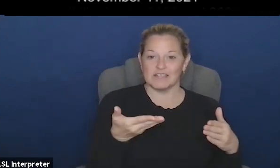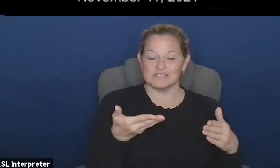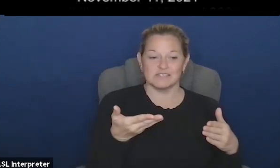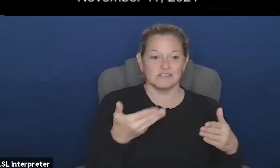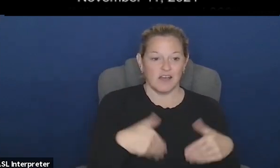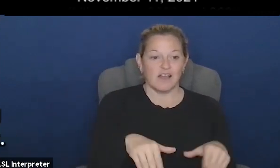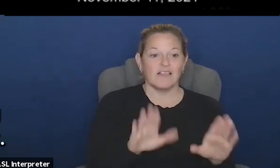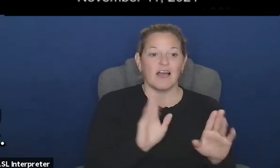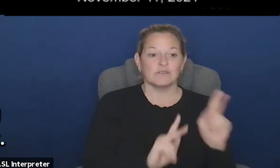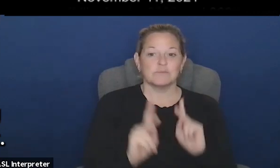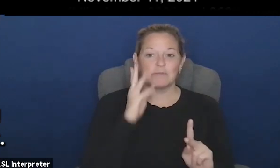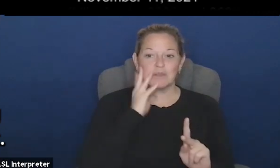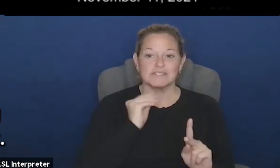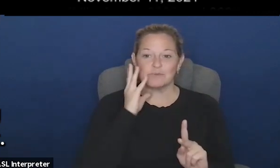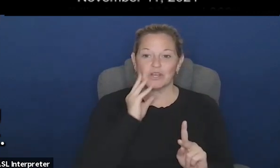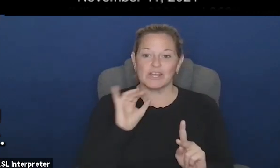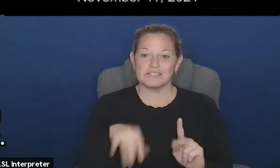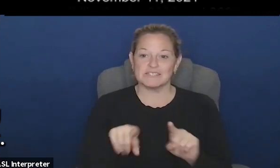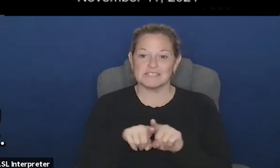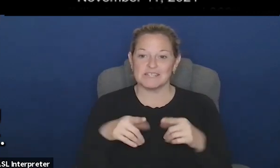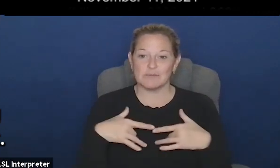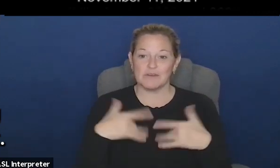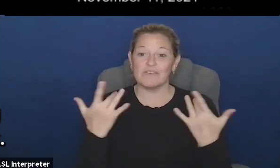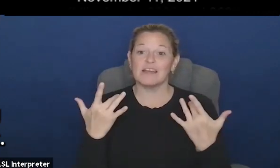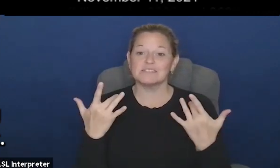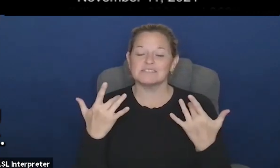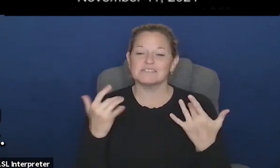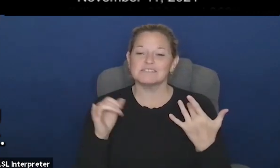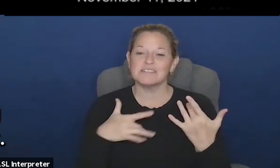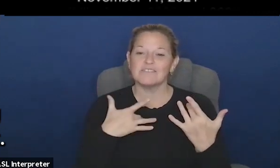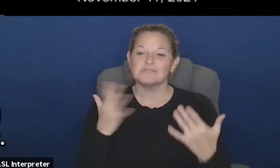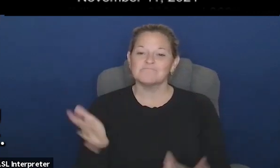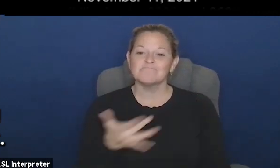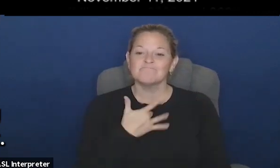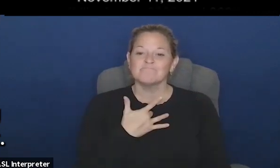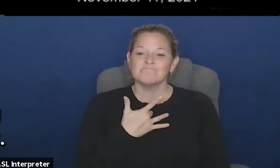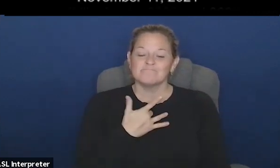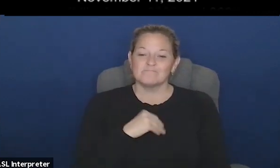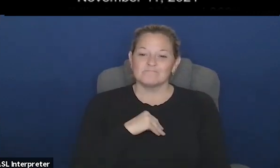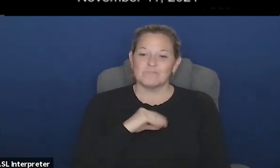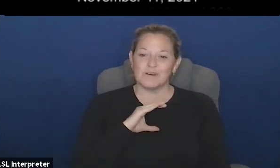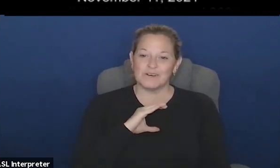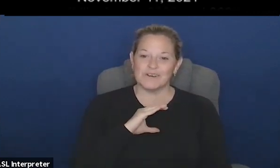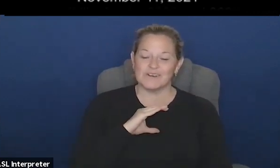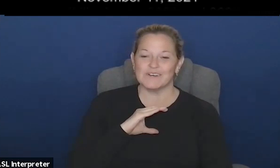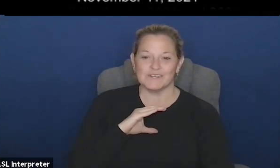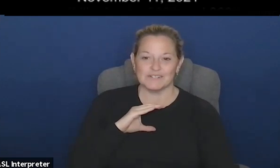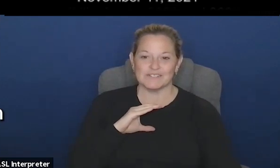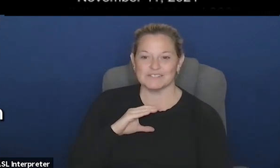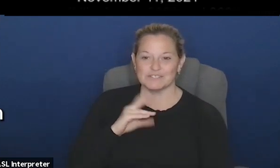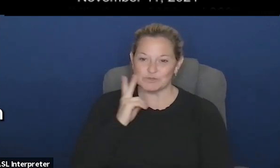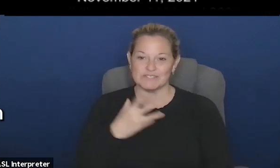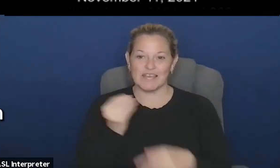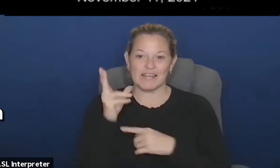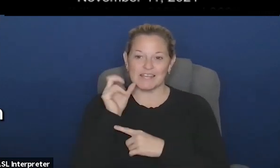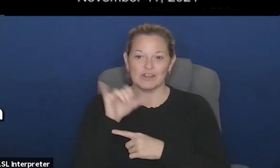accessible, which is just extremely rewarding to see and hear positive feedback. And the image